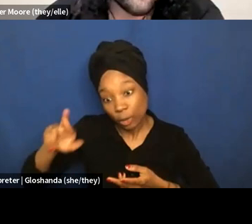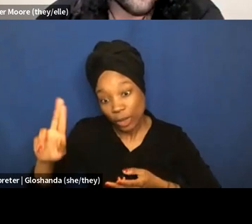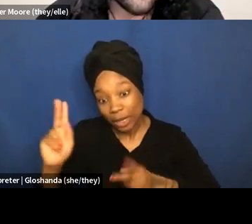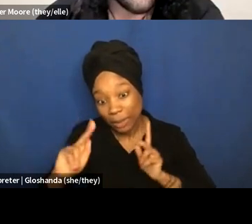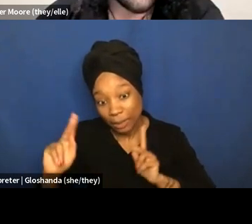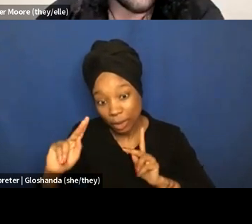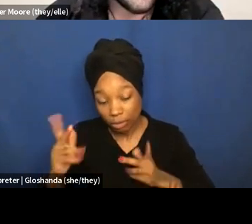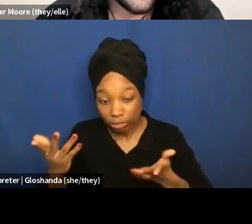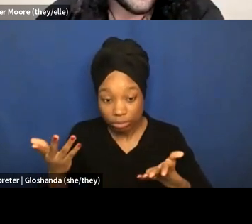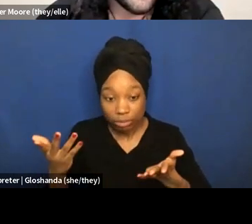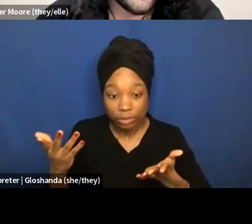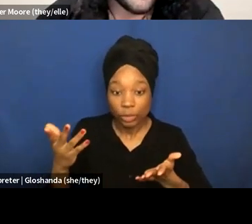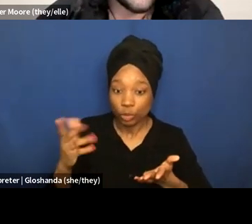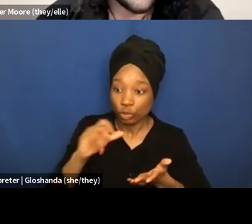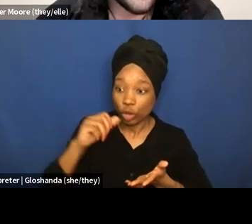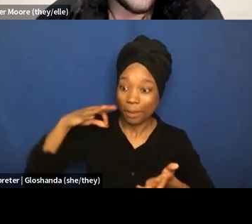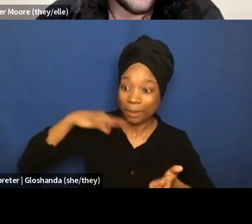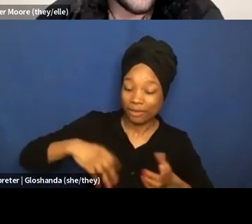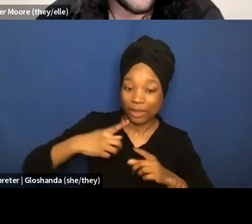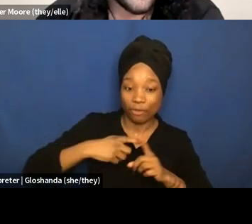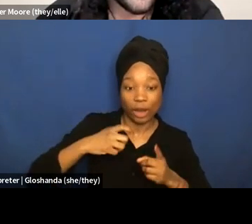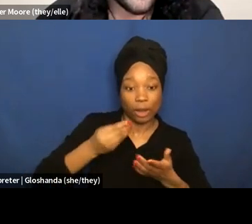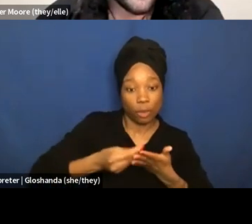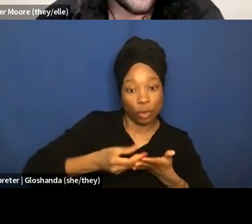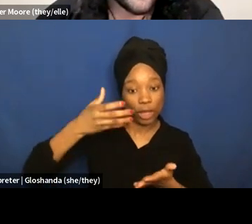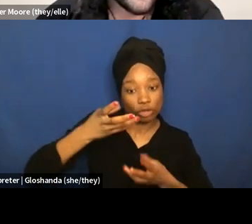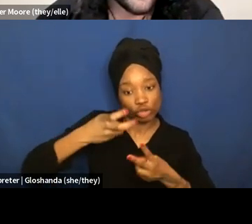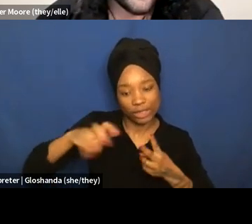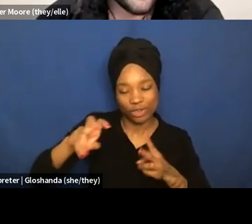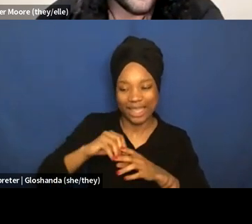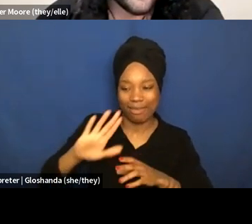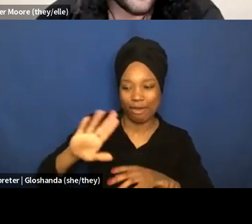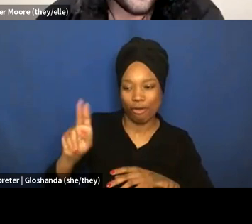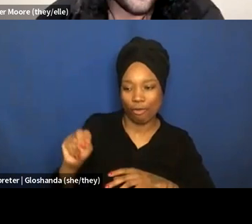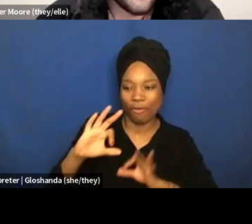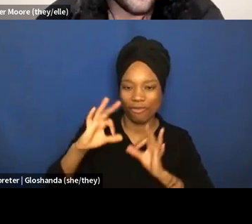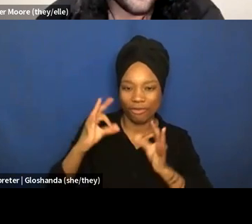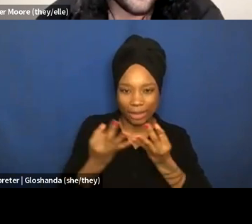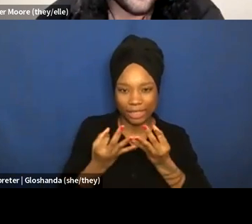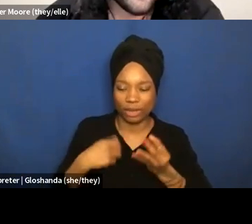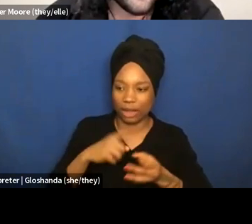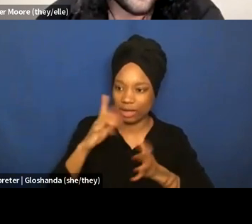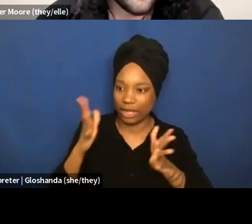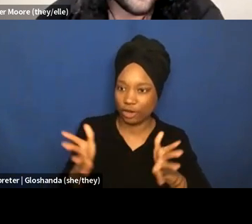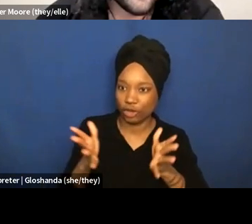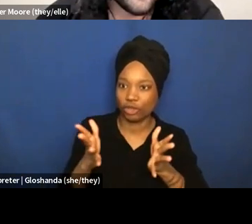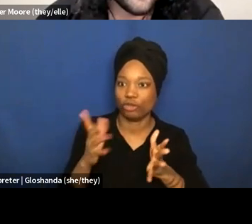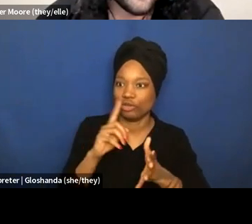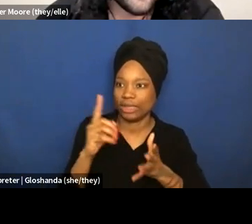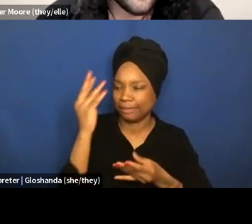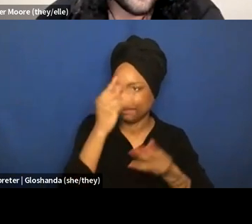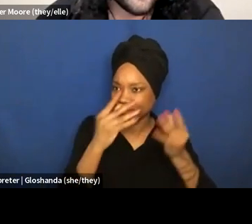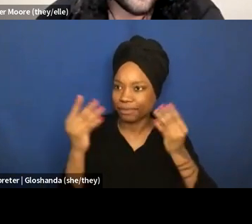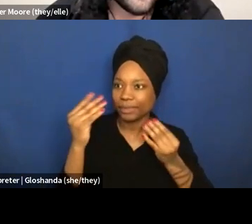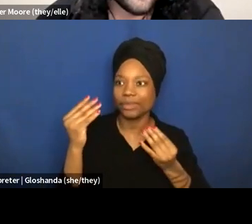benefit from the wealth transfer within their families. Really encourage people to think through that there's